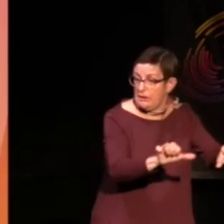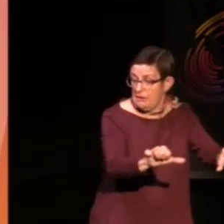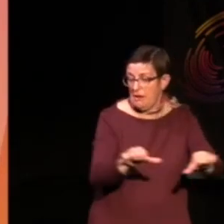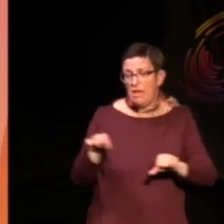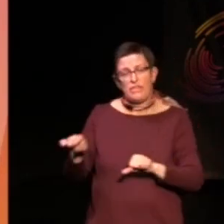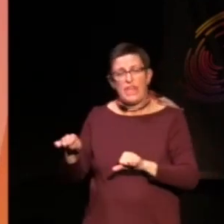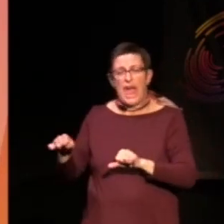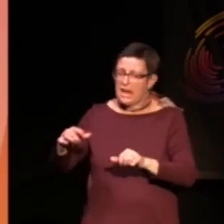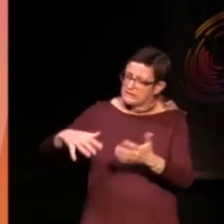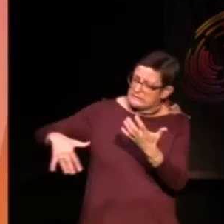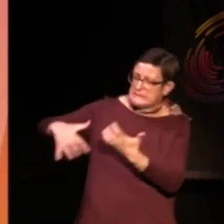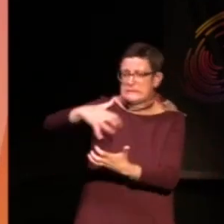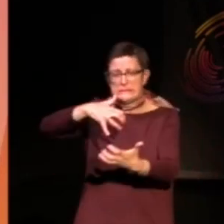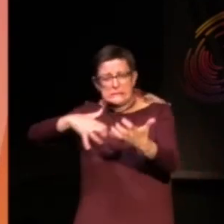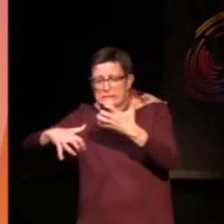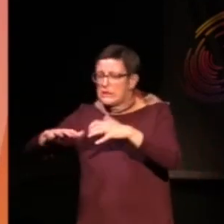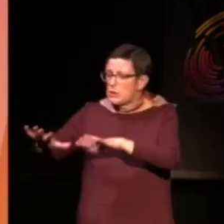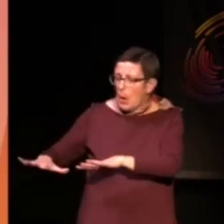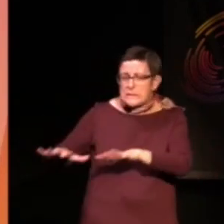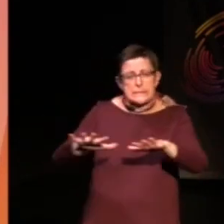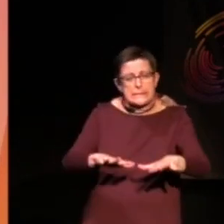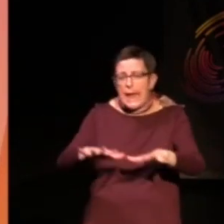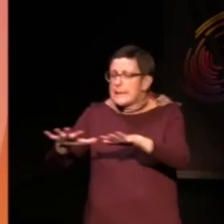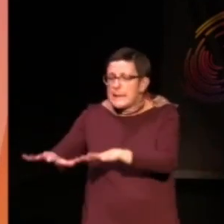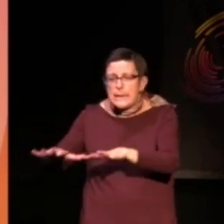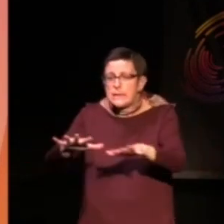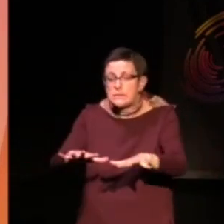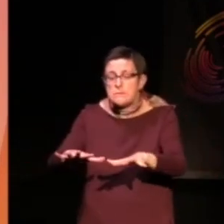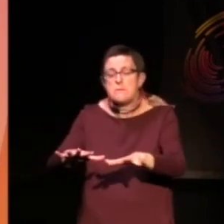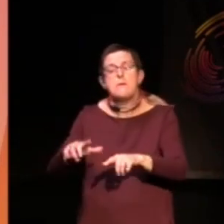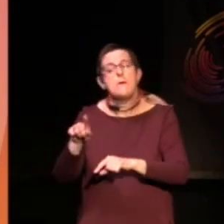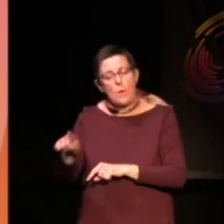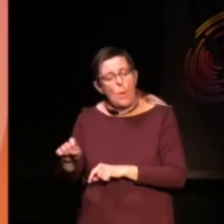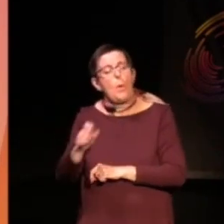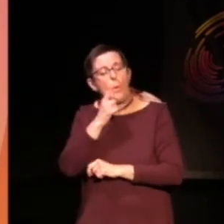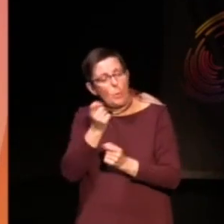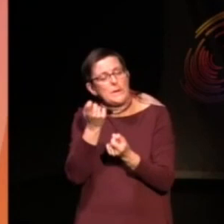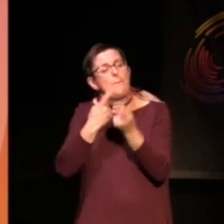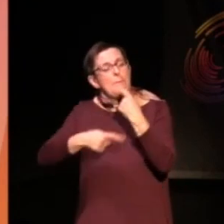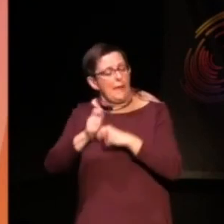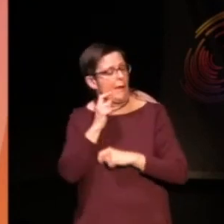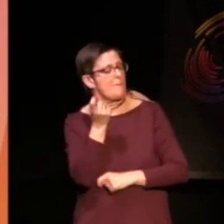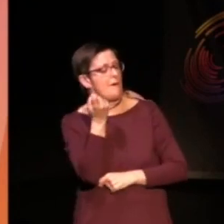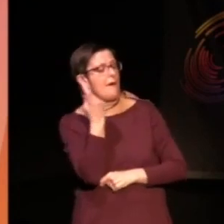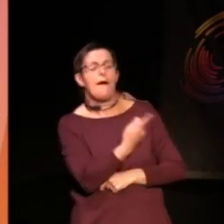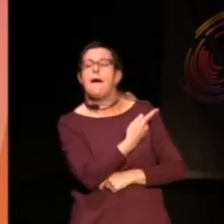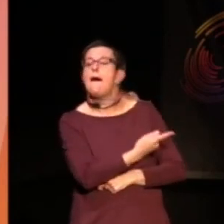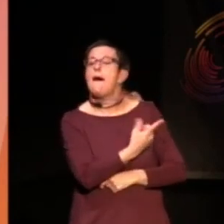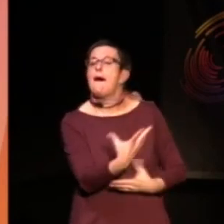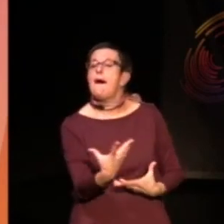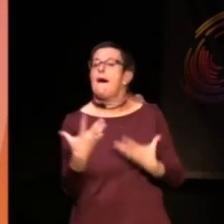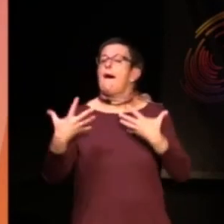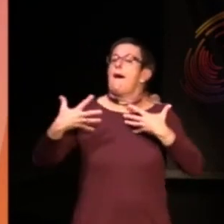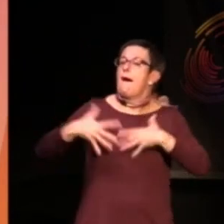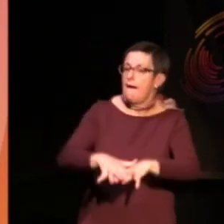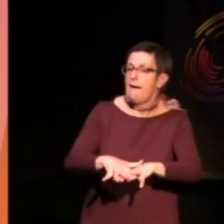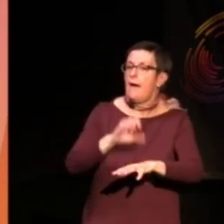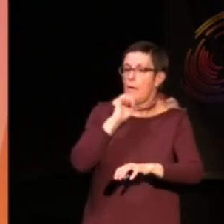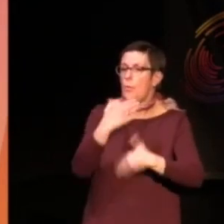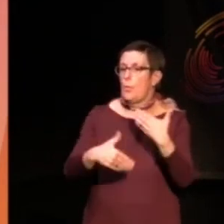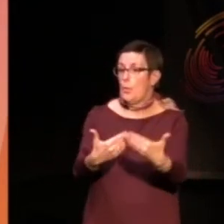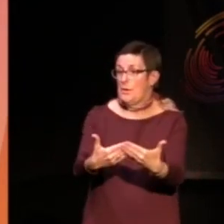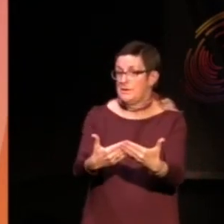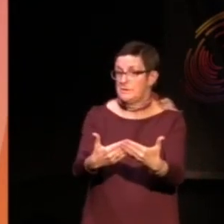settled, rowdy, choppy waters, but they too would solidify sooner or later. And that was